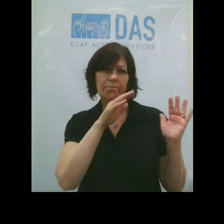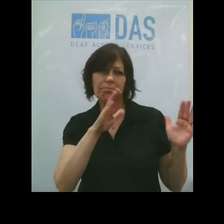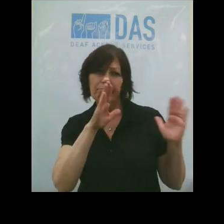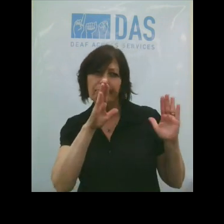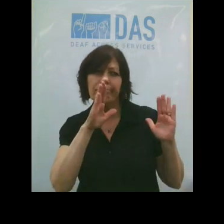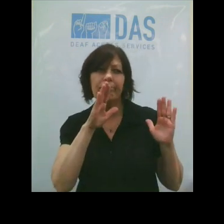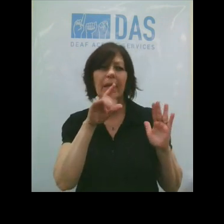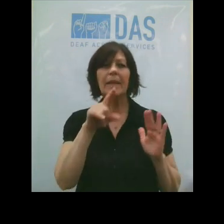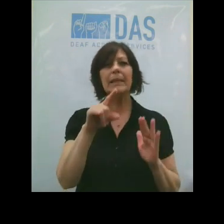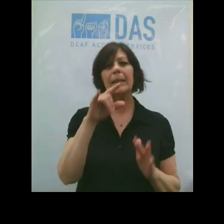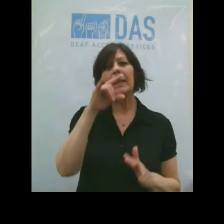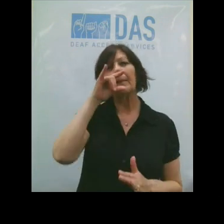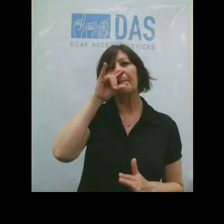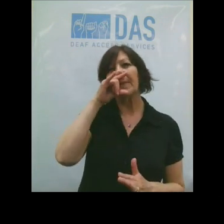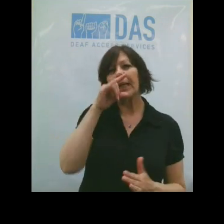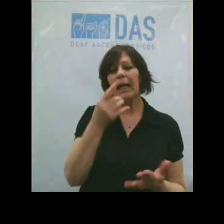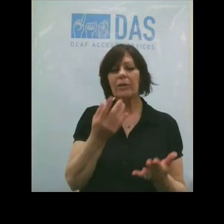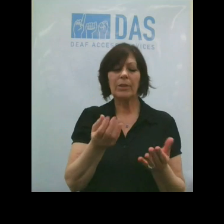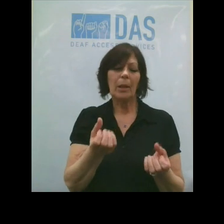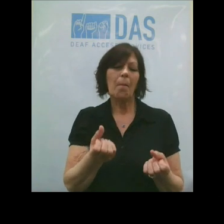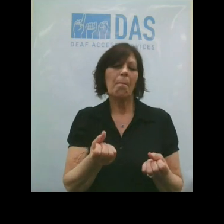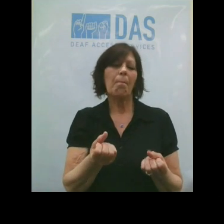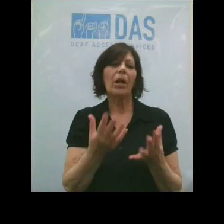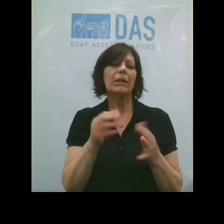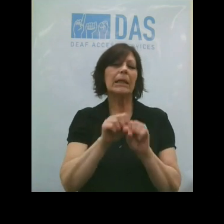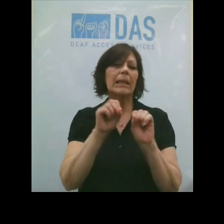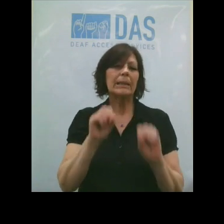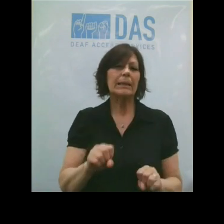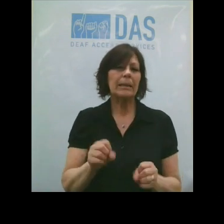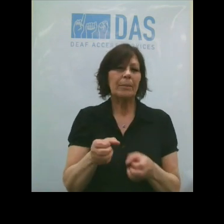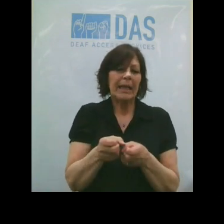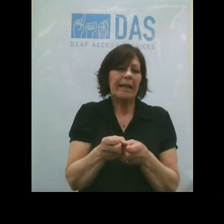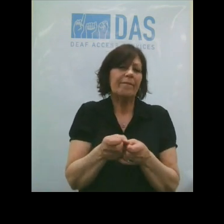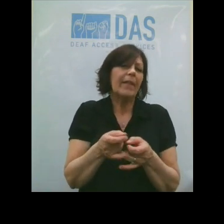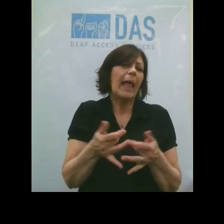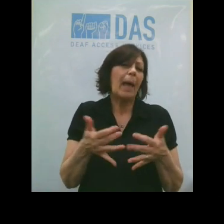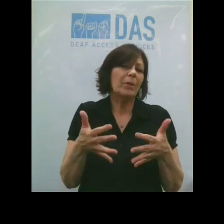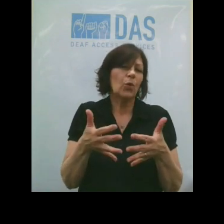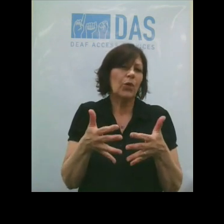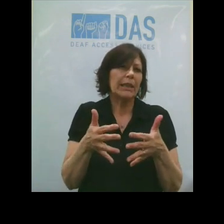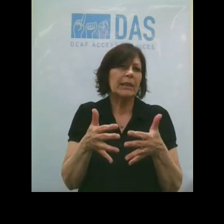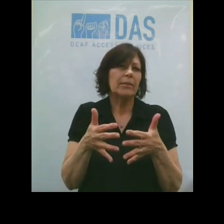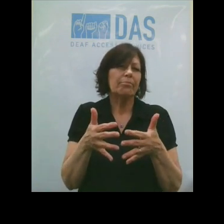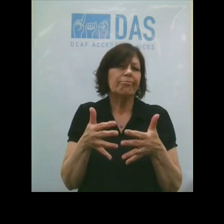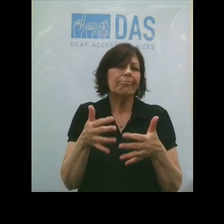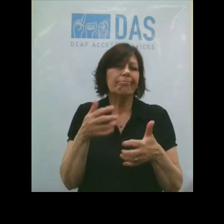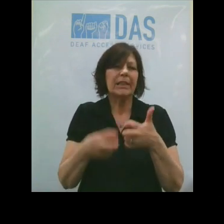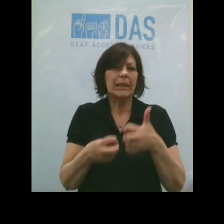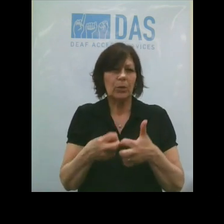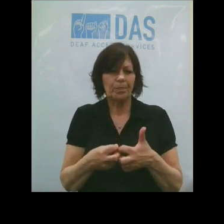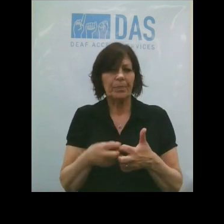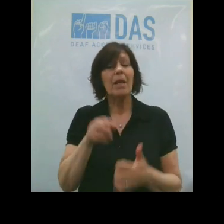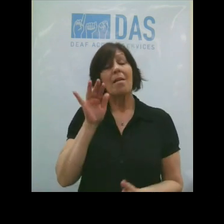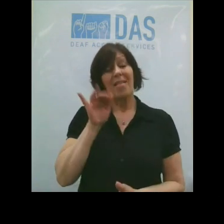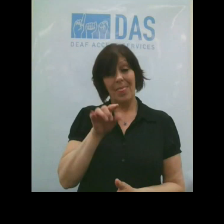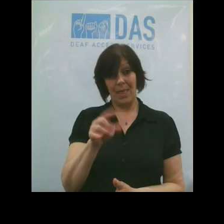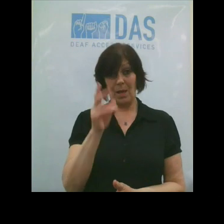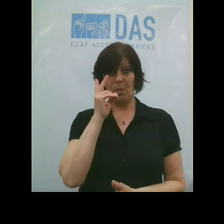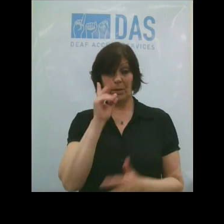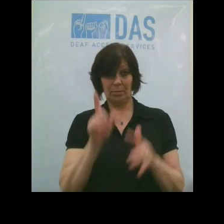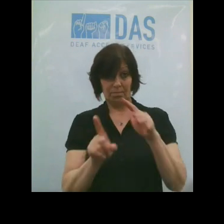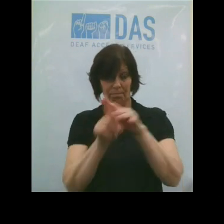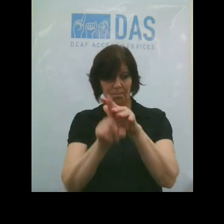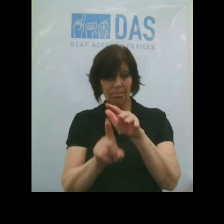is pediatric multi-system inflammatory syndrome. And so that is a syndrome that we're seeing that